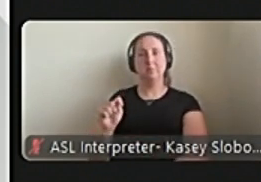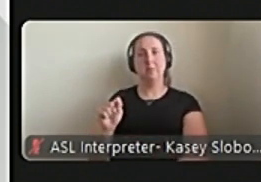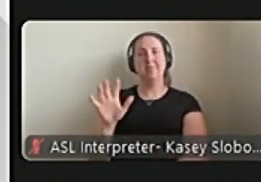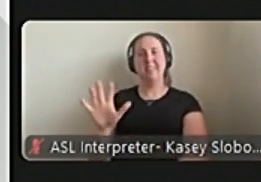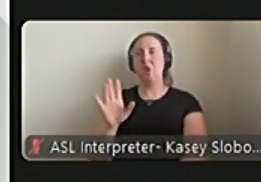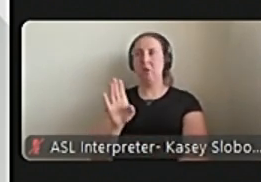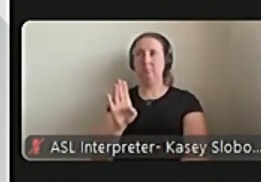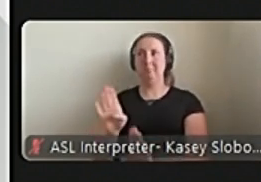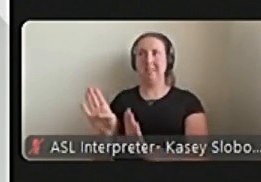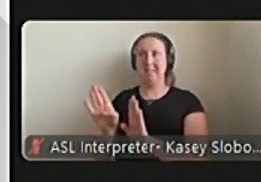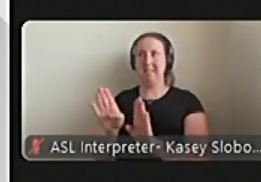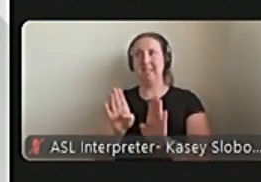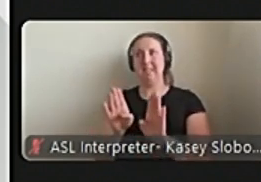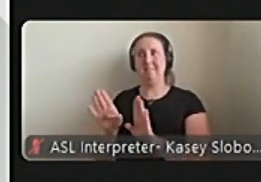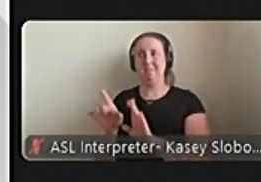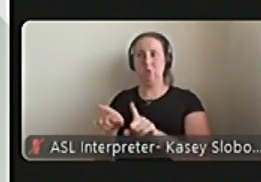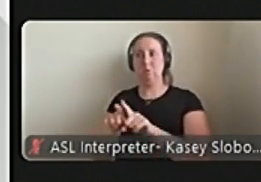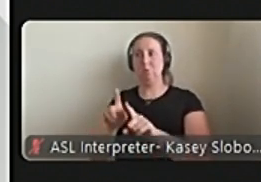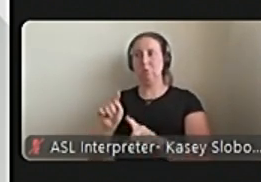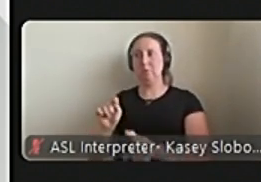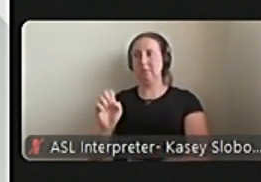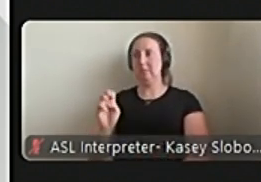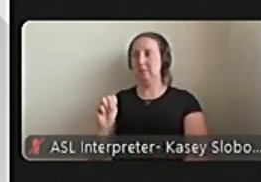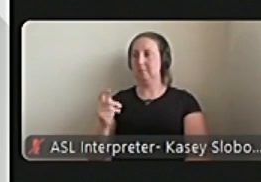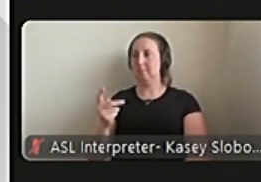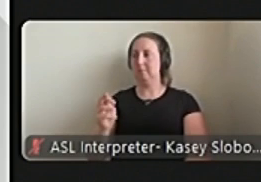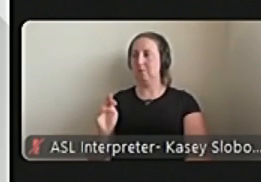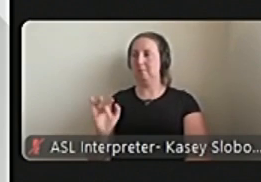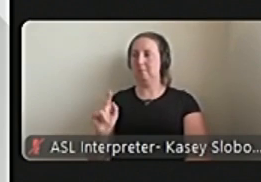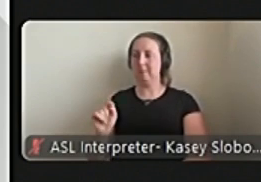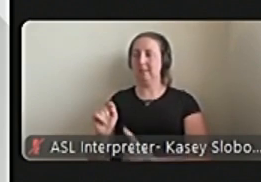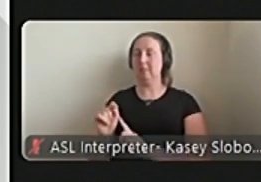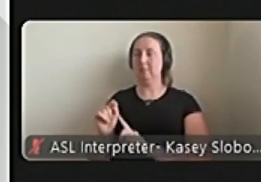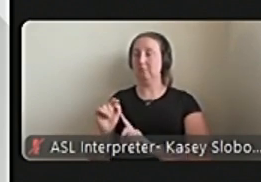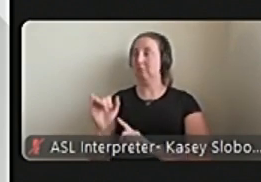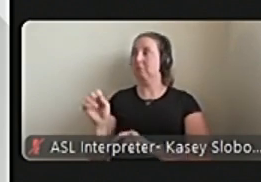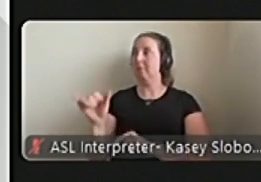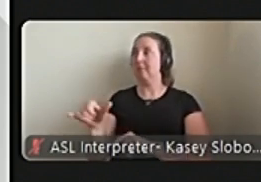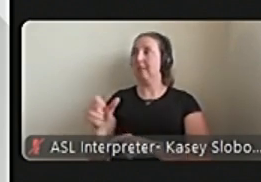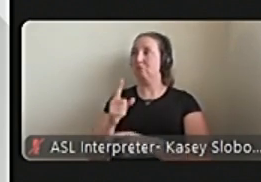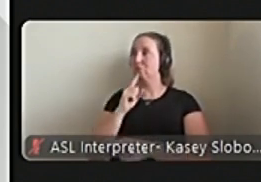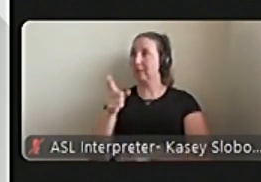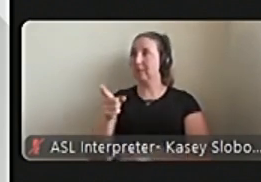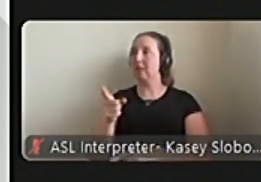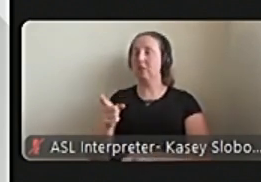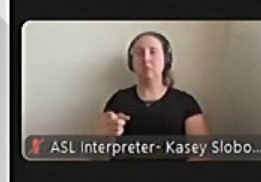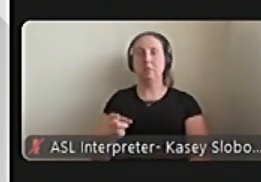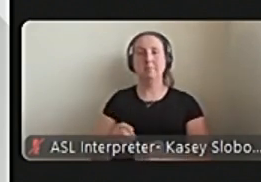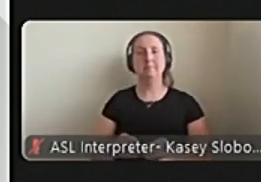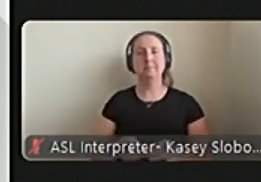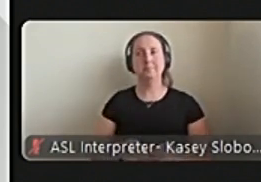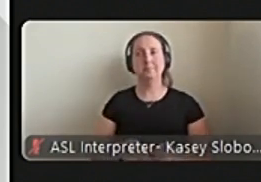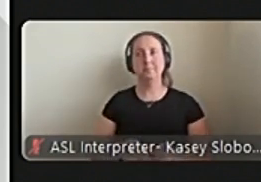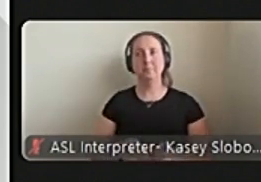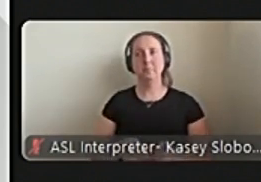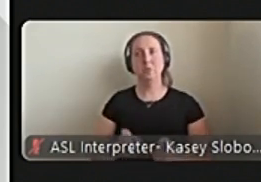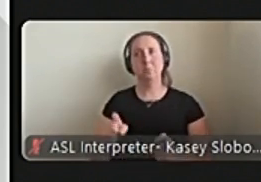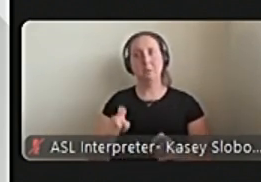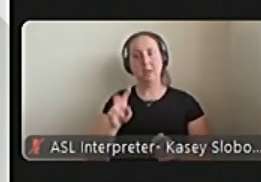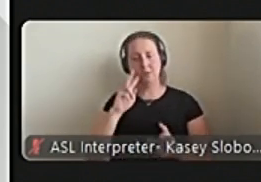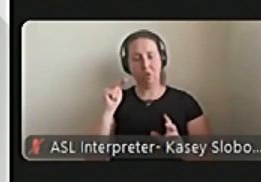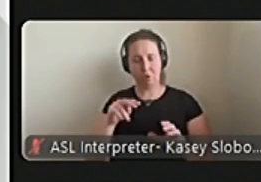Yeah. So, yeah, and I think that we're in a dilemma, and I think we have to be looking at that as a state, and